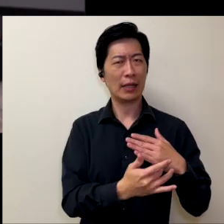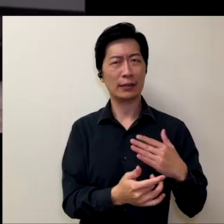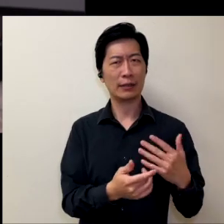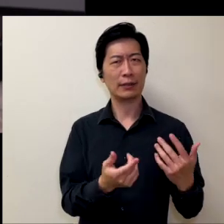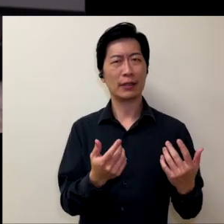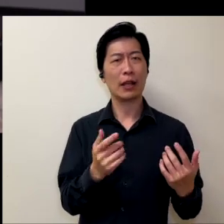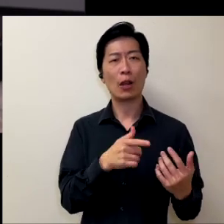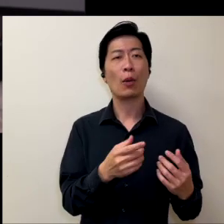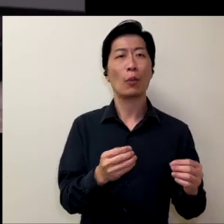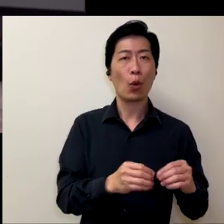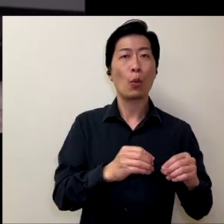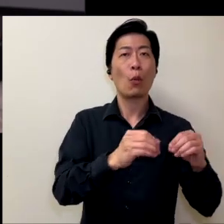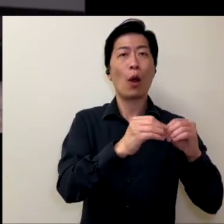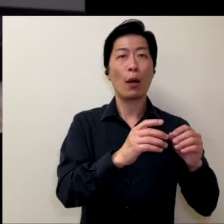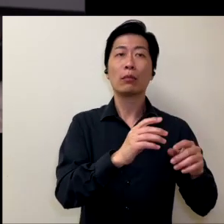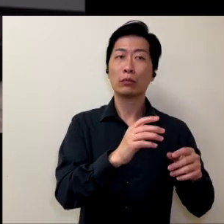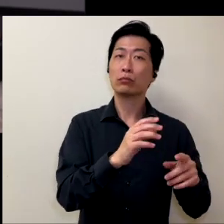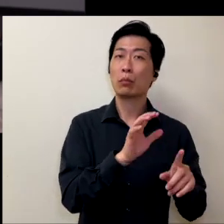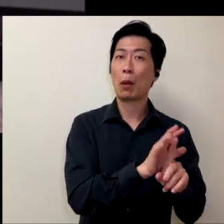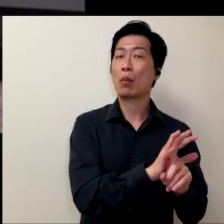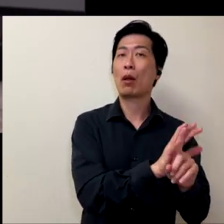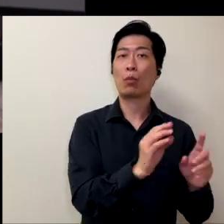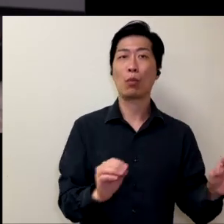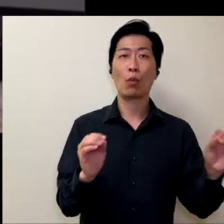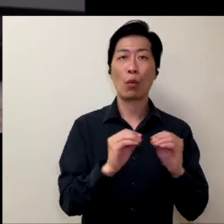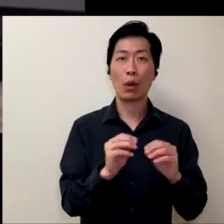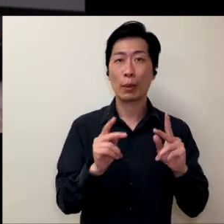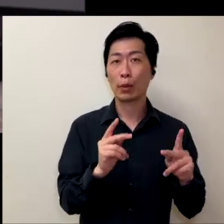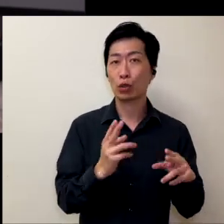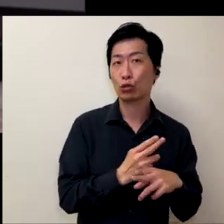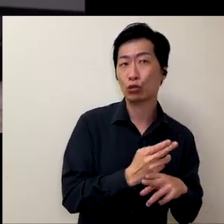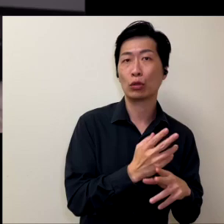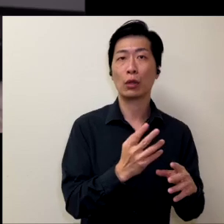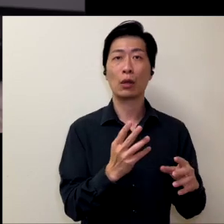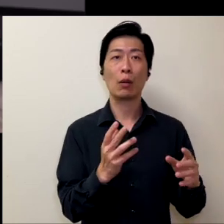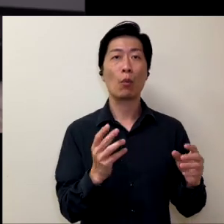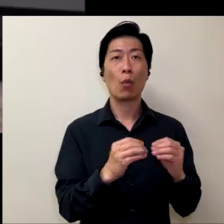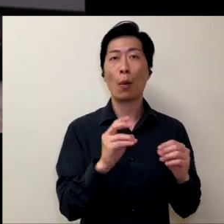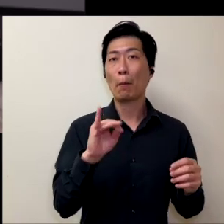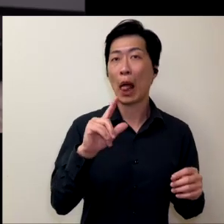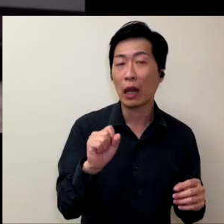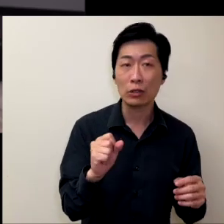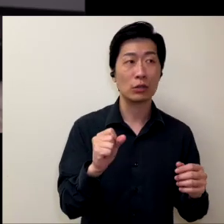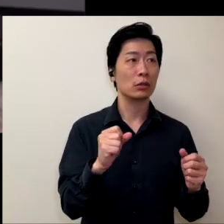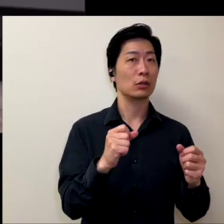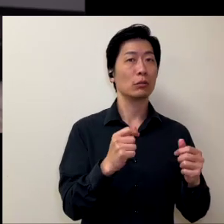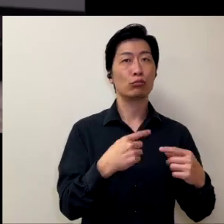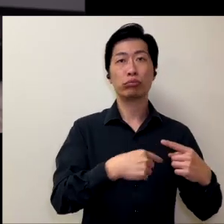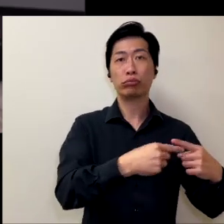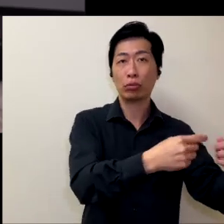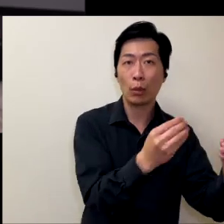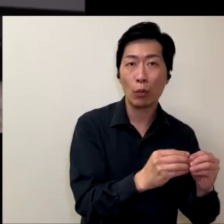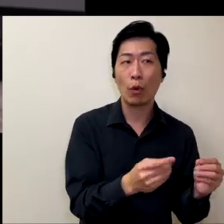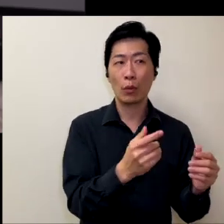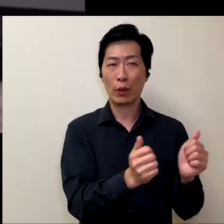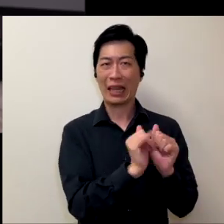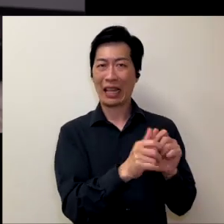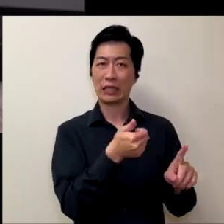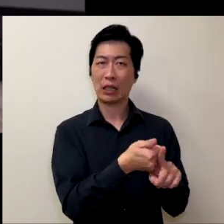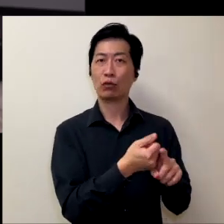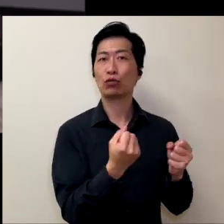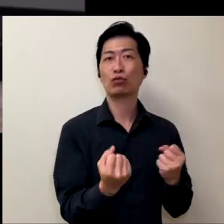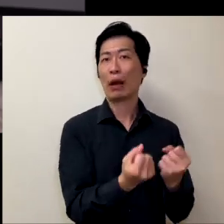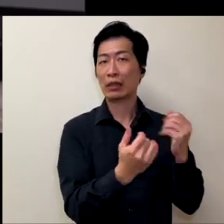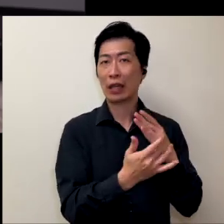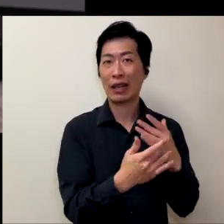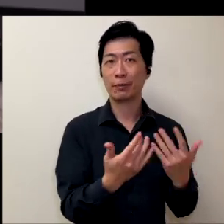of the same exact trend happening with the self-driving technology as it gains more and more popularity, as more and more people use it, as more